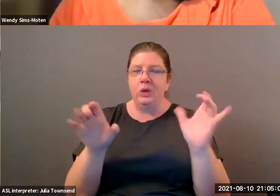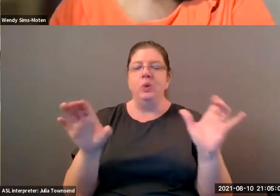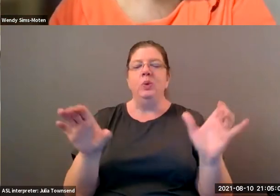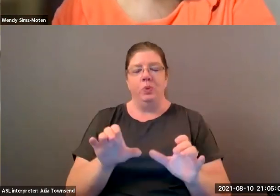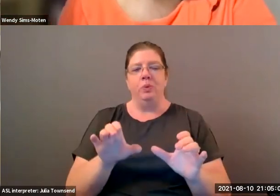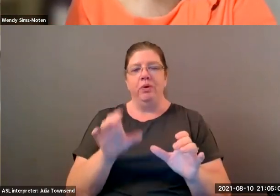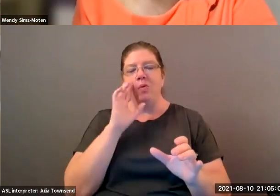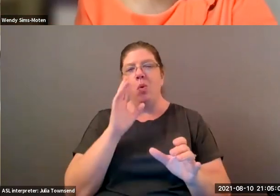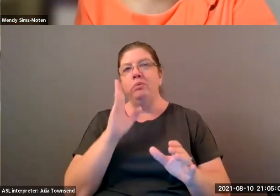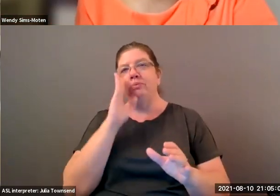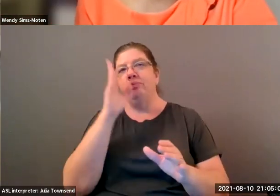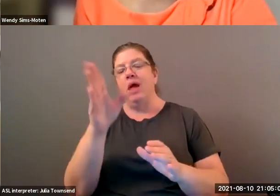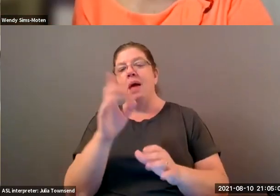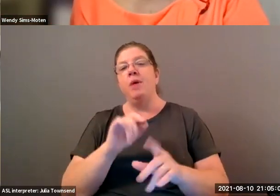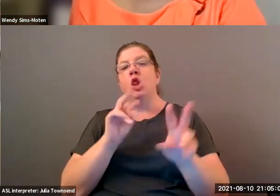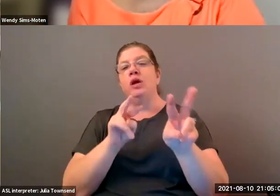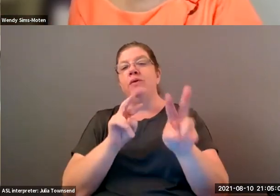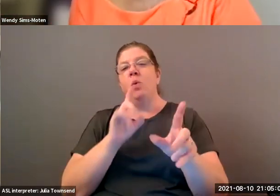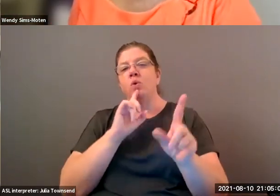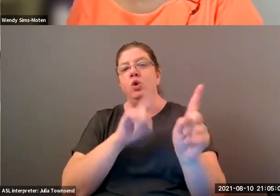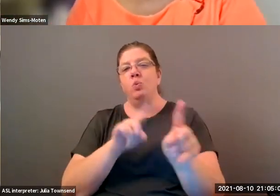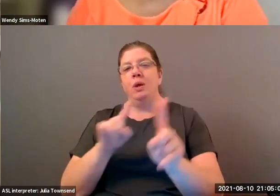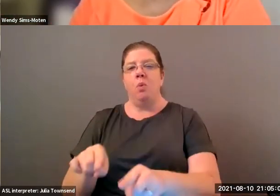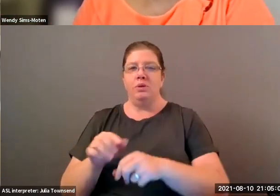and looking forward to the regular reports.